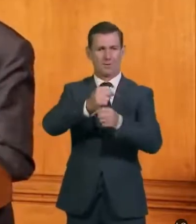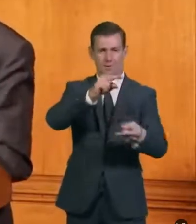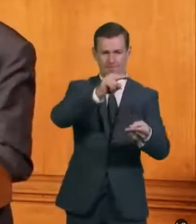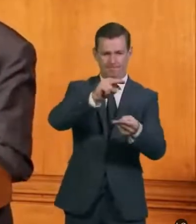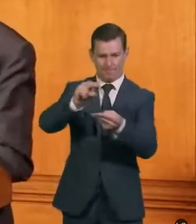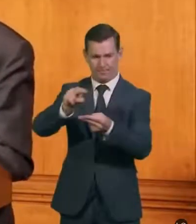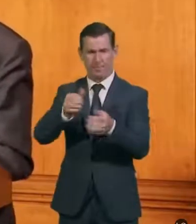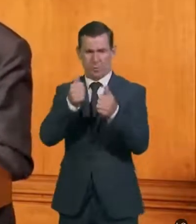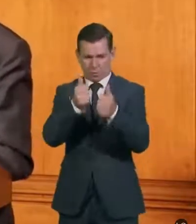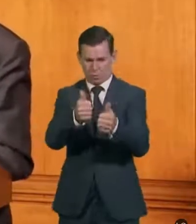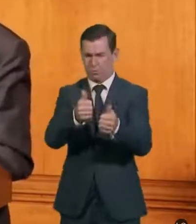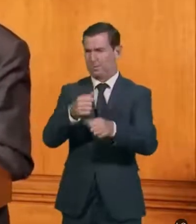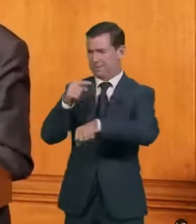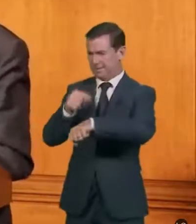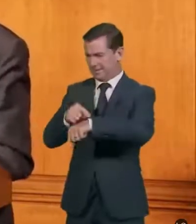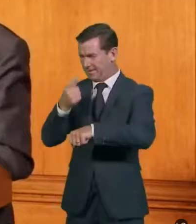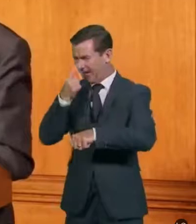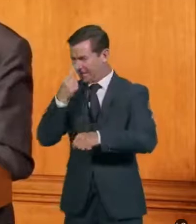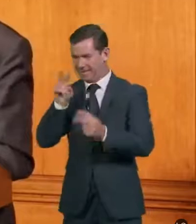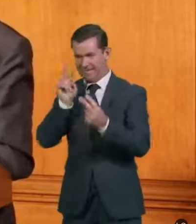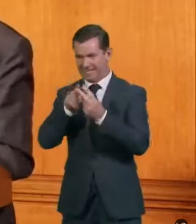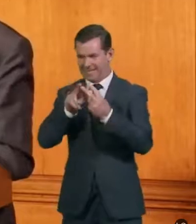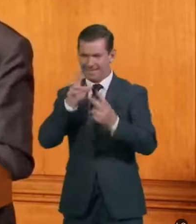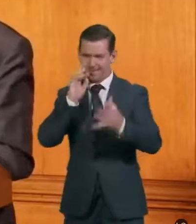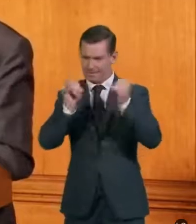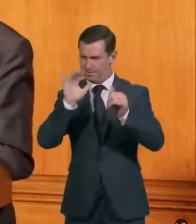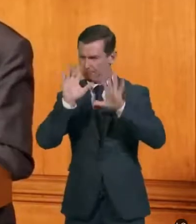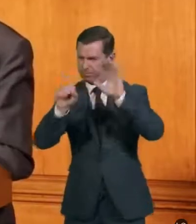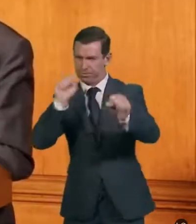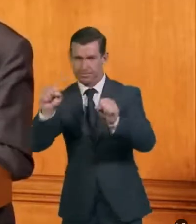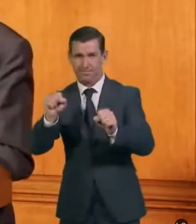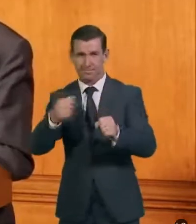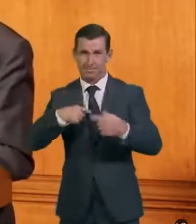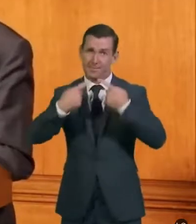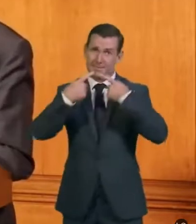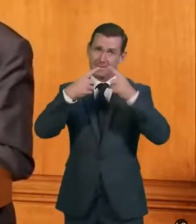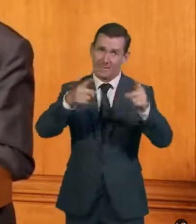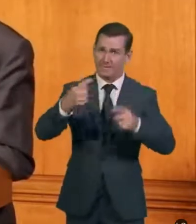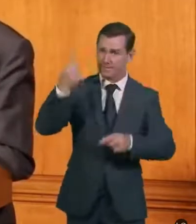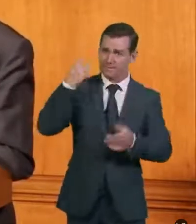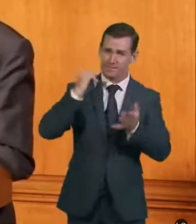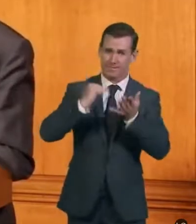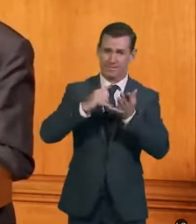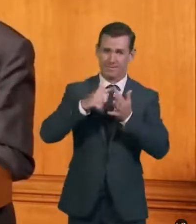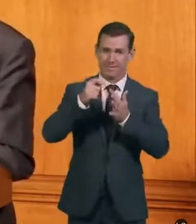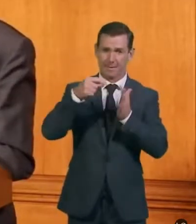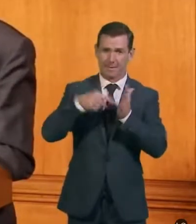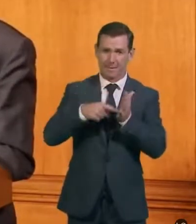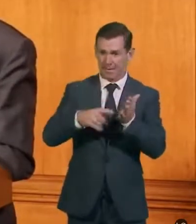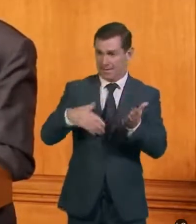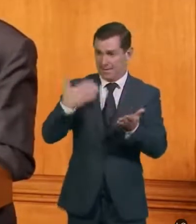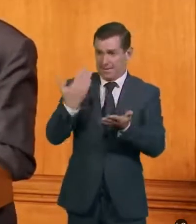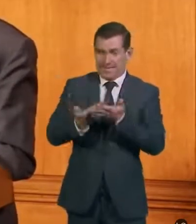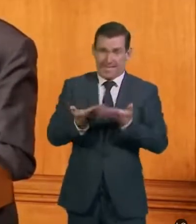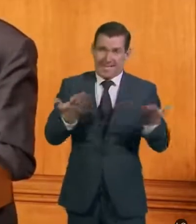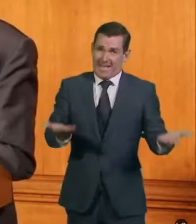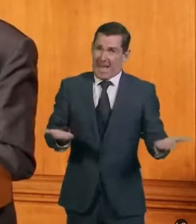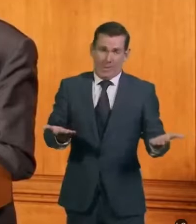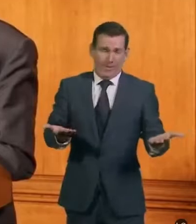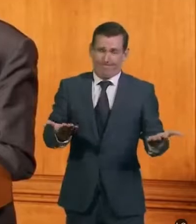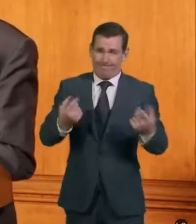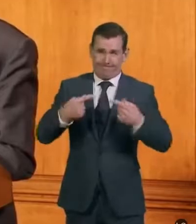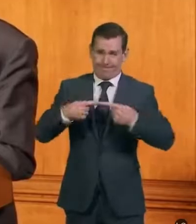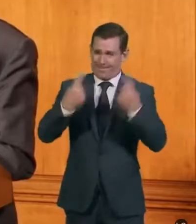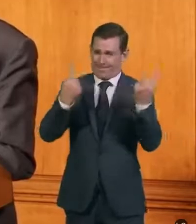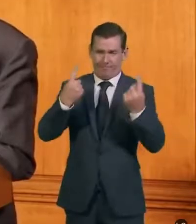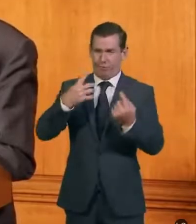keep control. So that was the reasoning behind that. Where we are now, of course, the different situation. It's crucial that